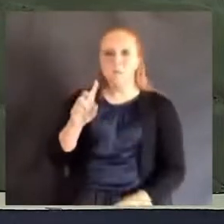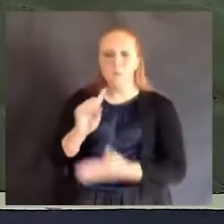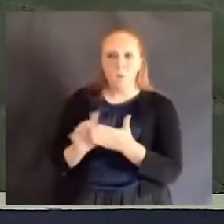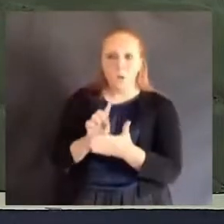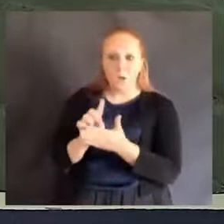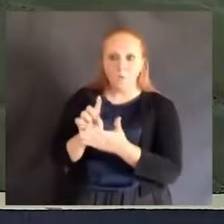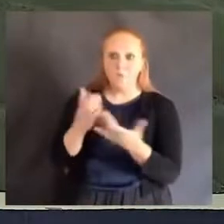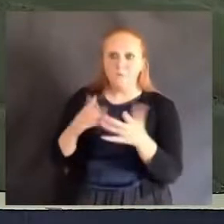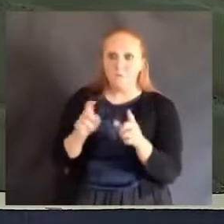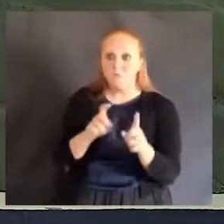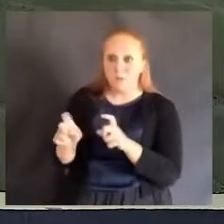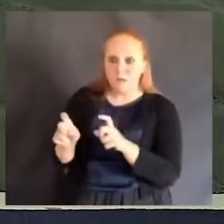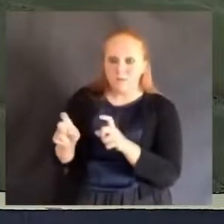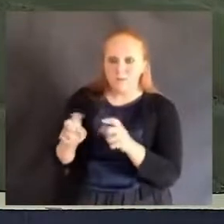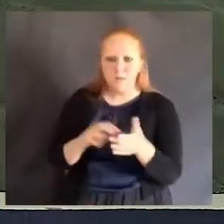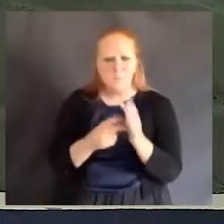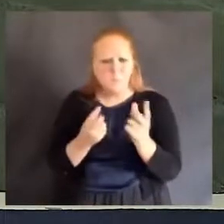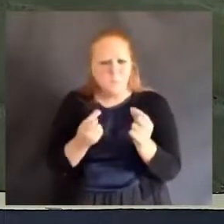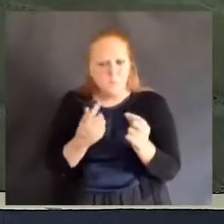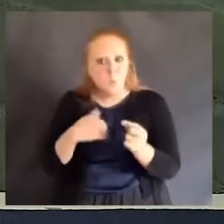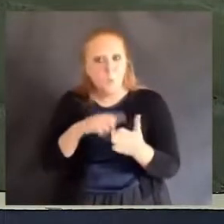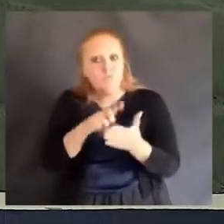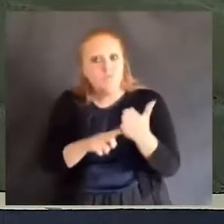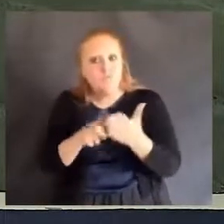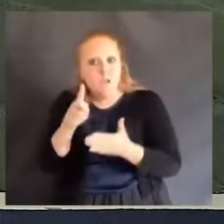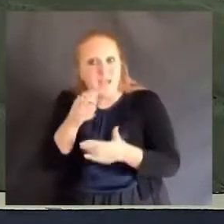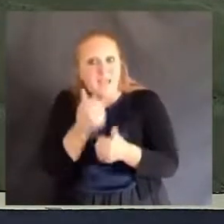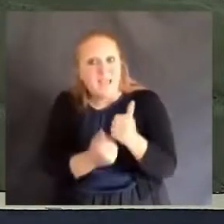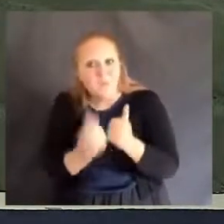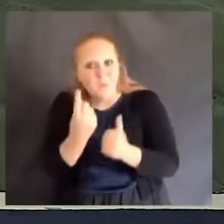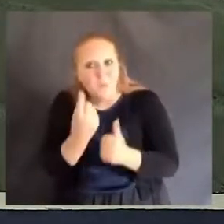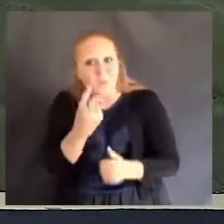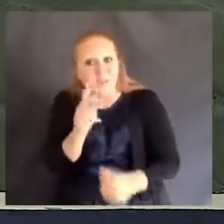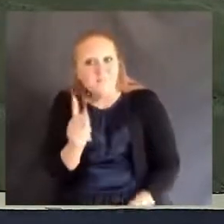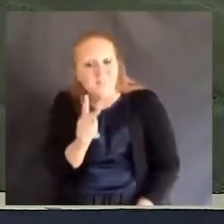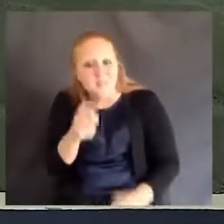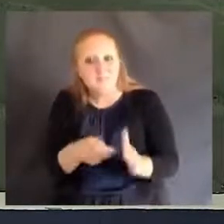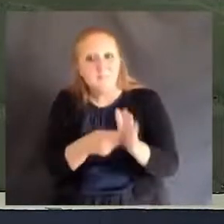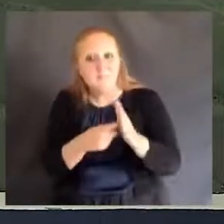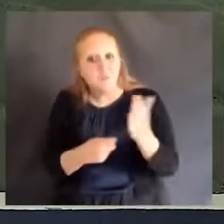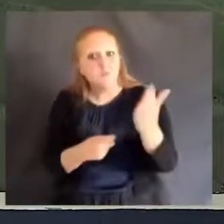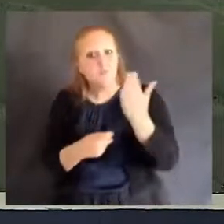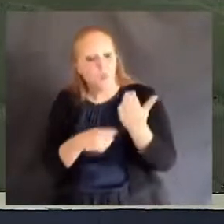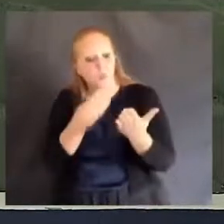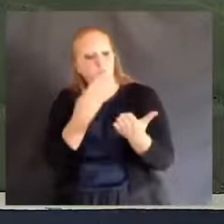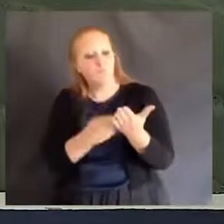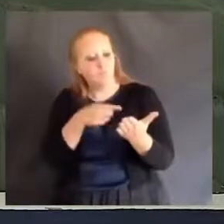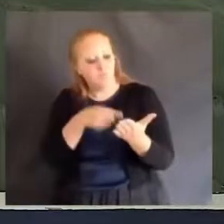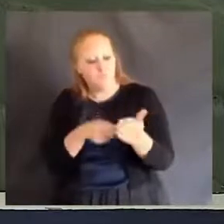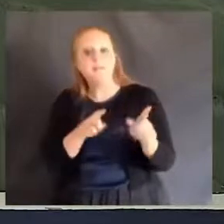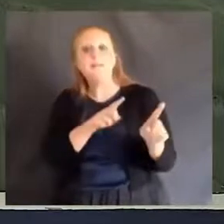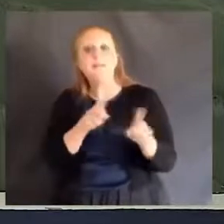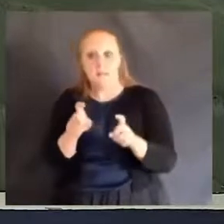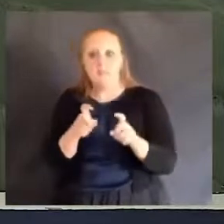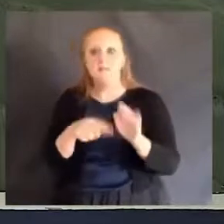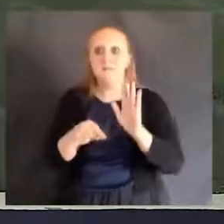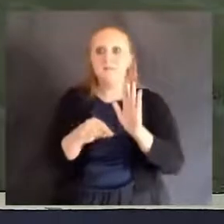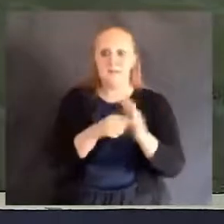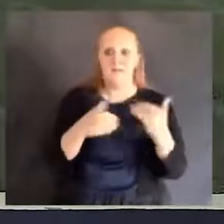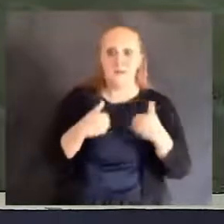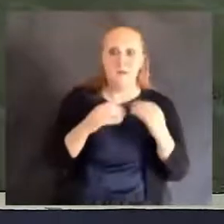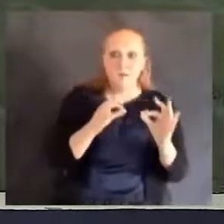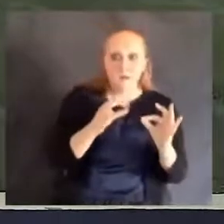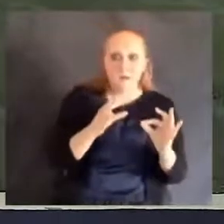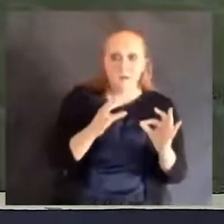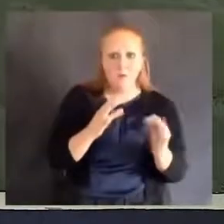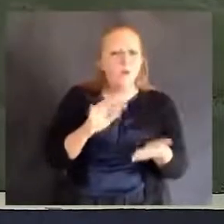check individually all 12,000, and they're going to present you a receipt that says I had a test, and then somebody has to call. You know,